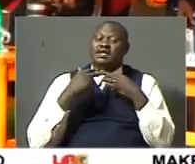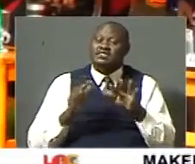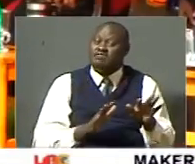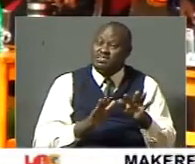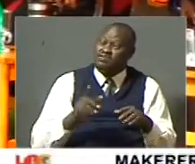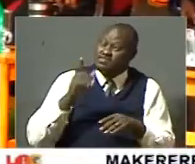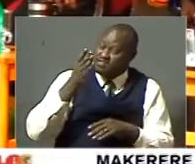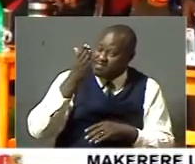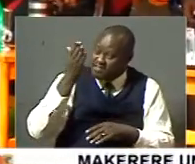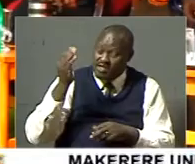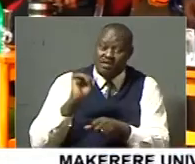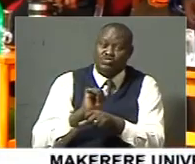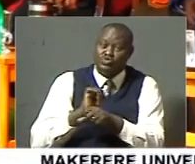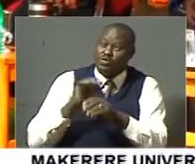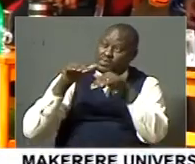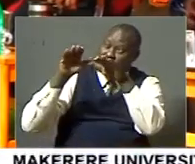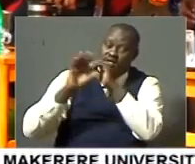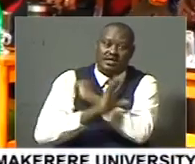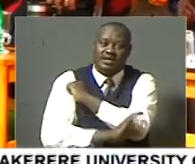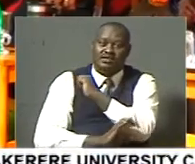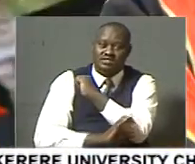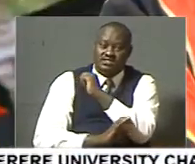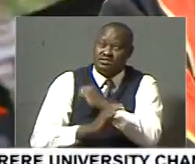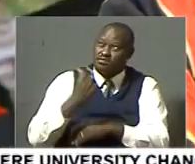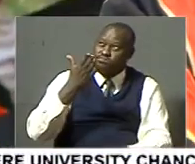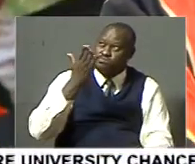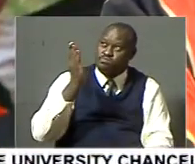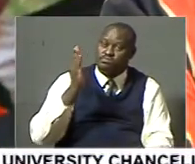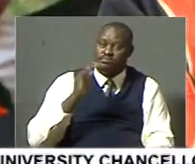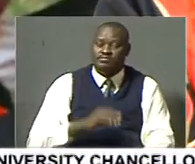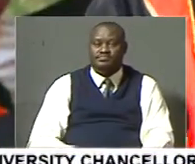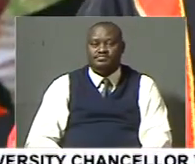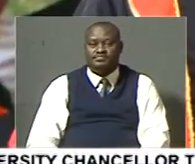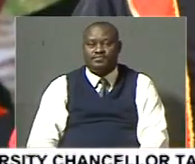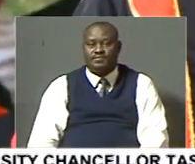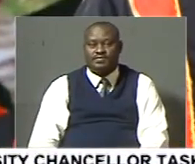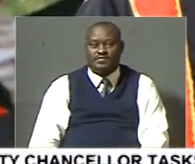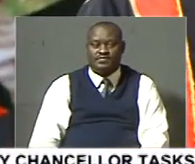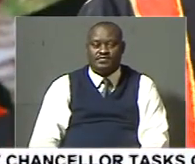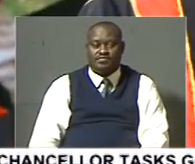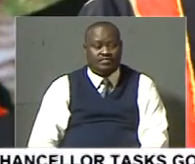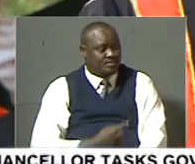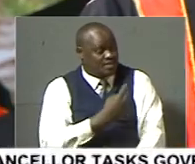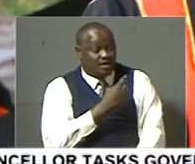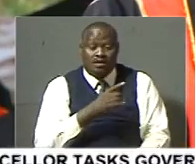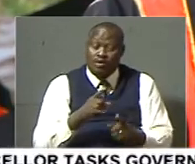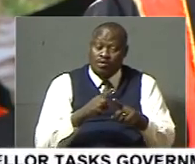camouflaged in the names of jobs in outside countries. By reminding all of us here